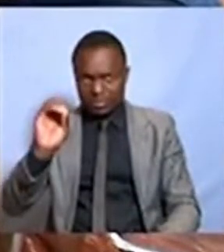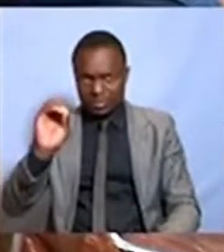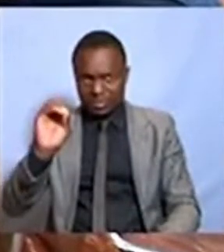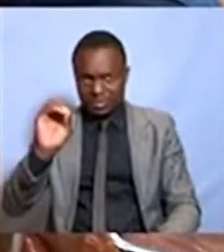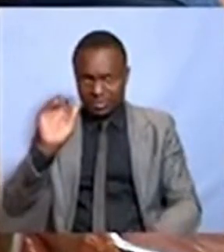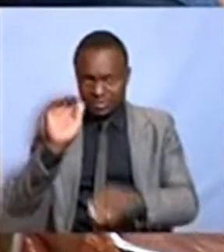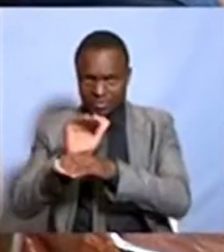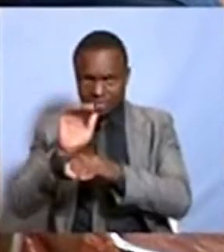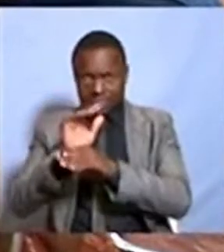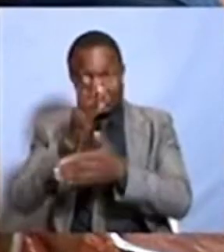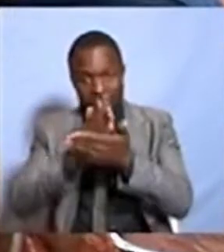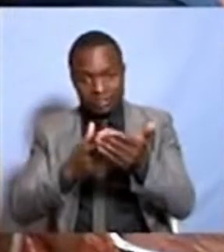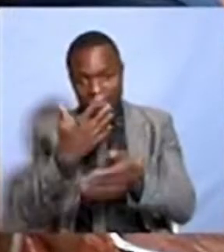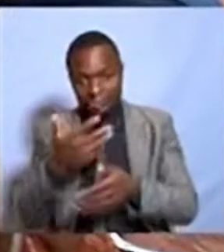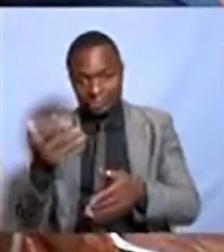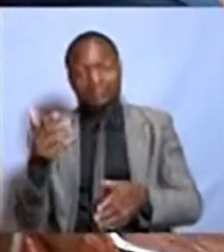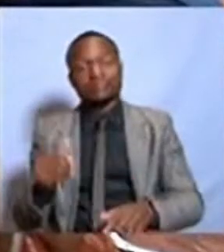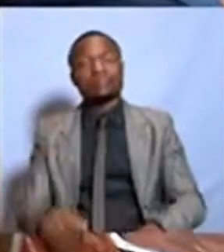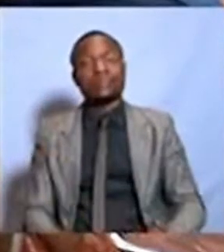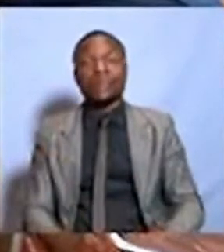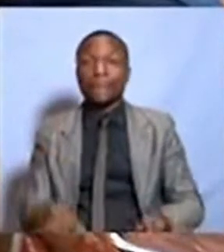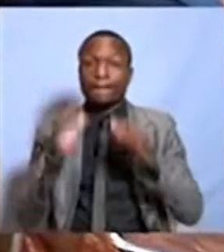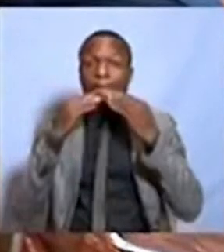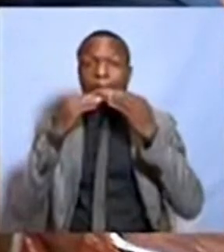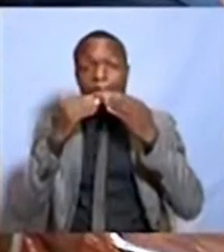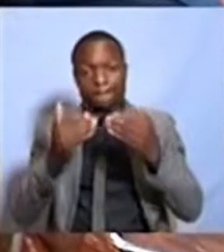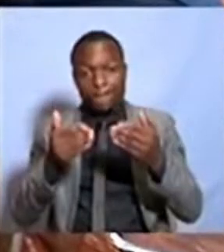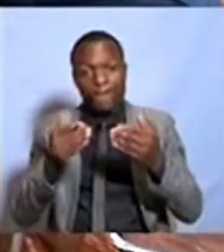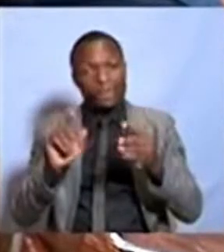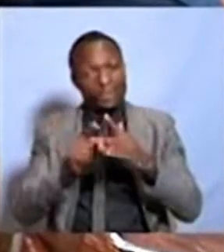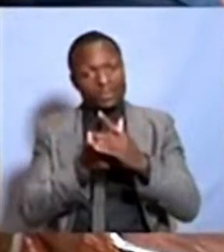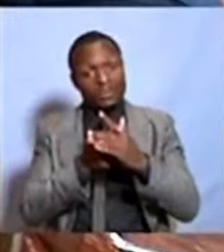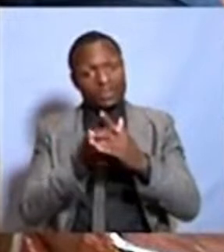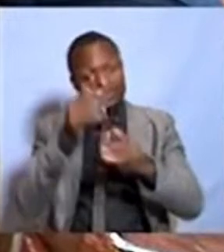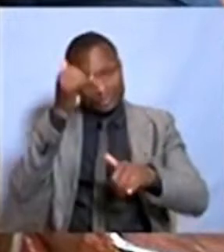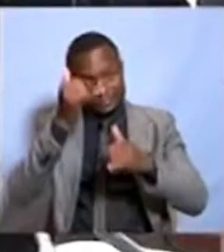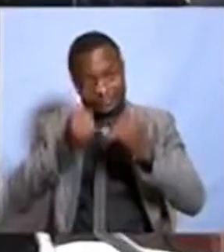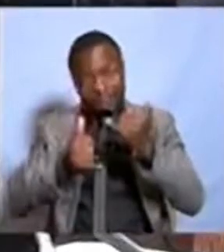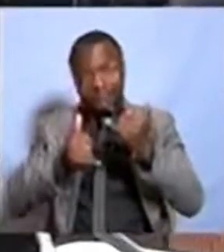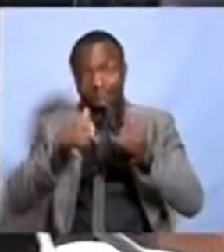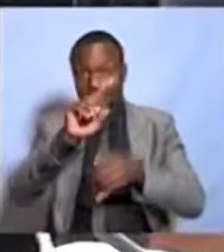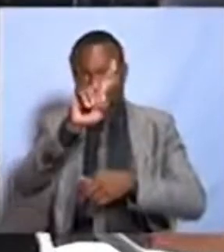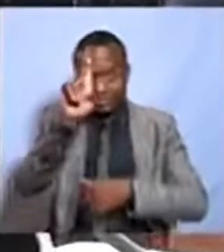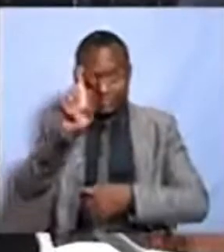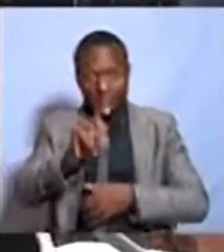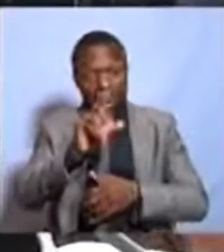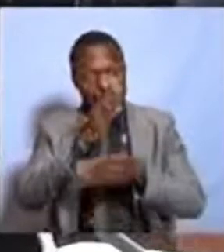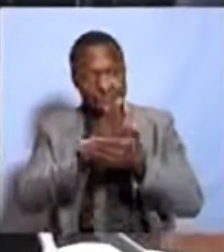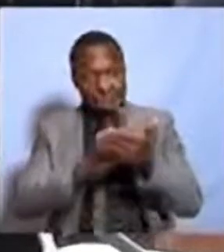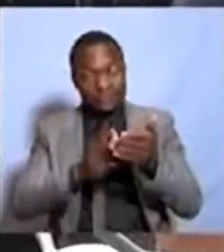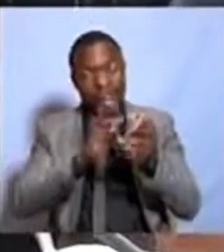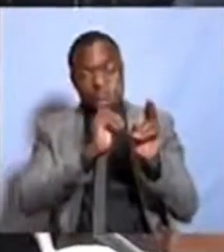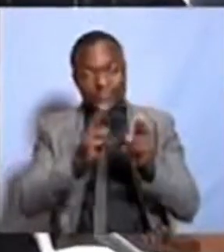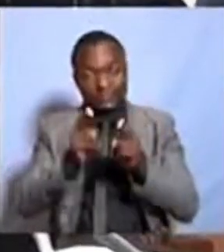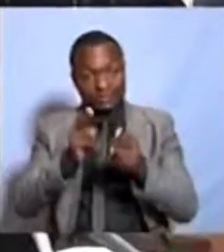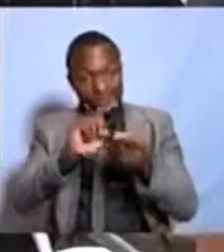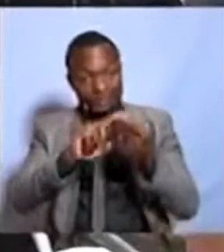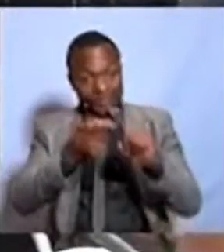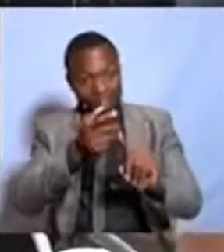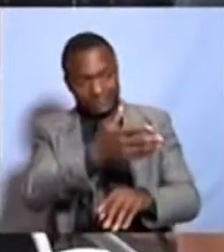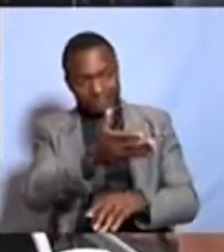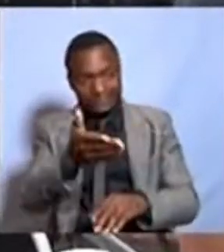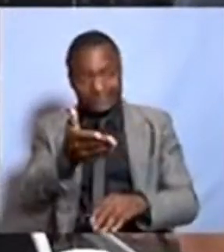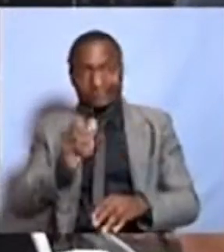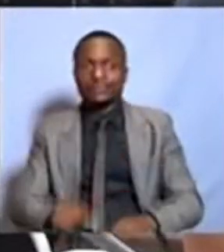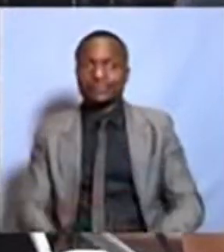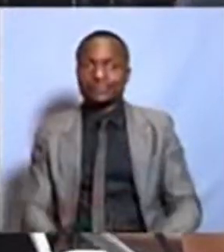something. Okay, thank you very much. I think I'll start with the last couple of questions. Some of them will be answered by my colleague, of course. So